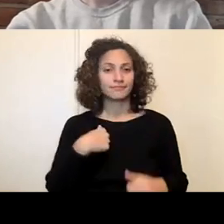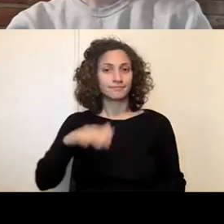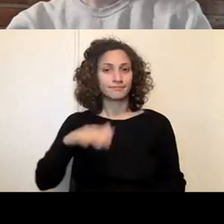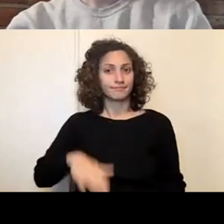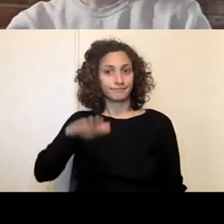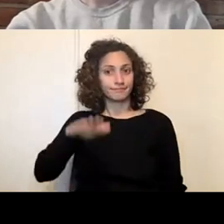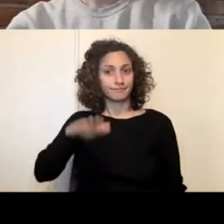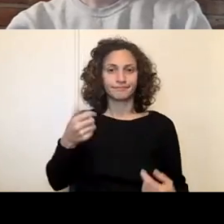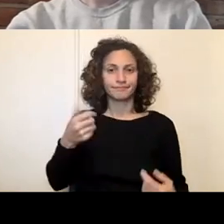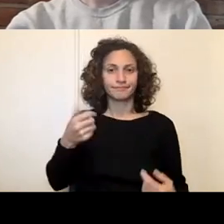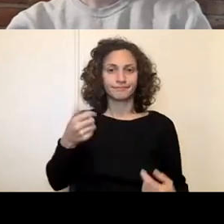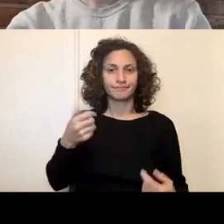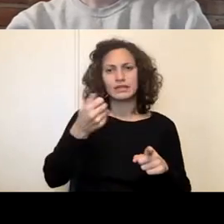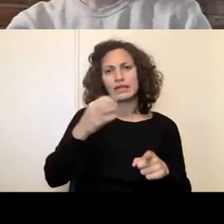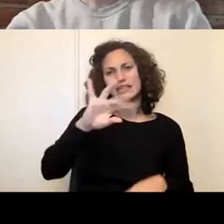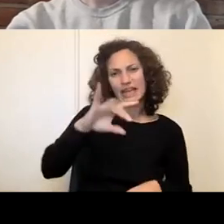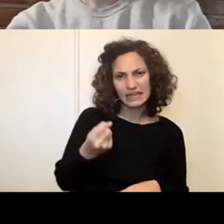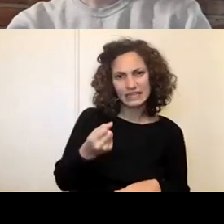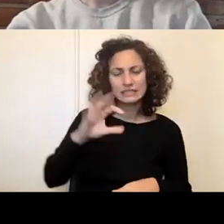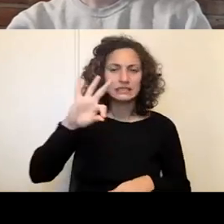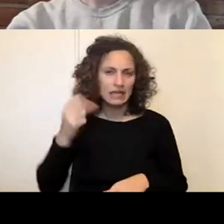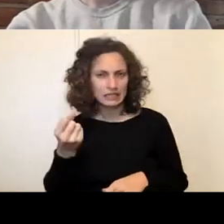80s and 90s, and